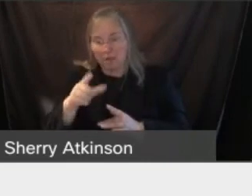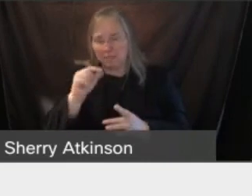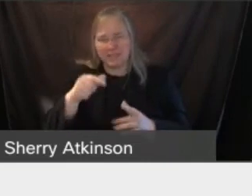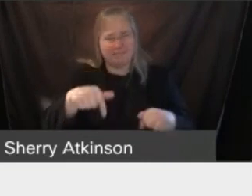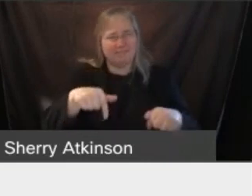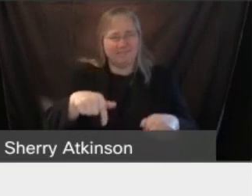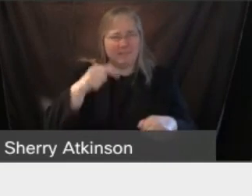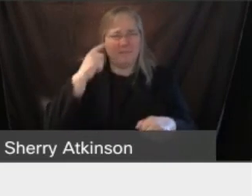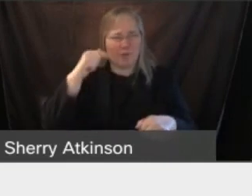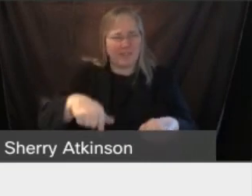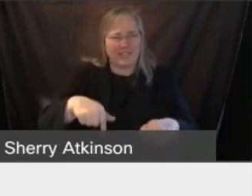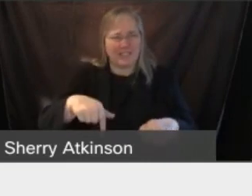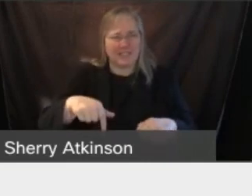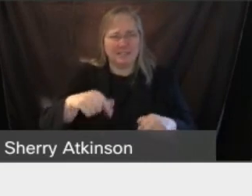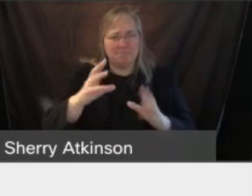help. Thank you.